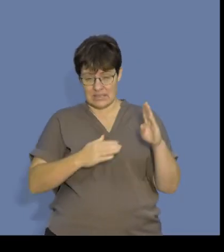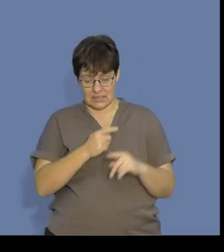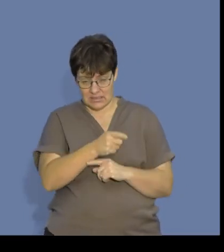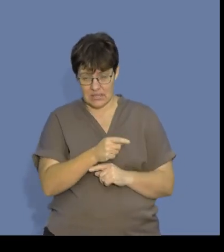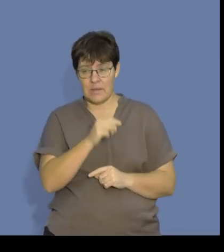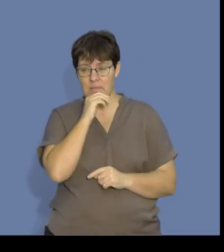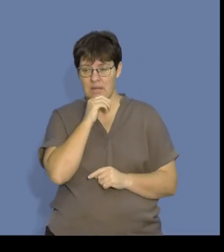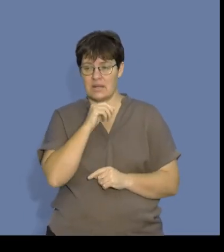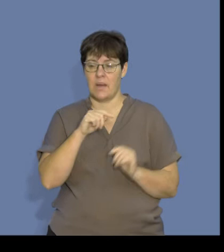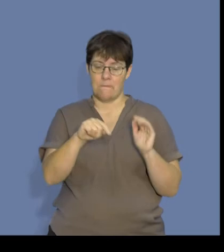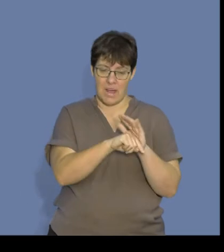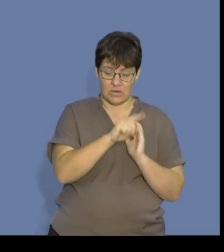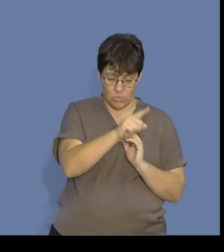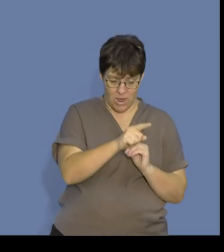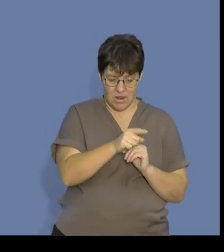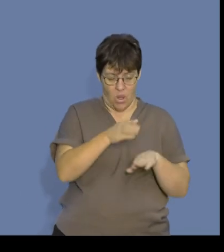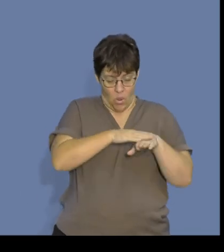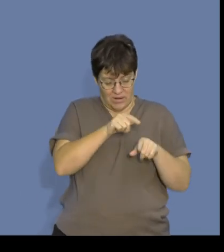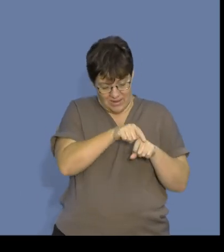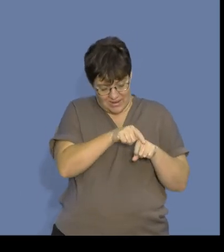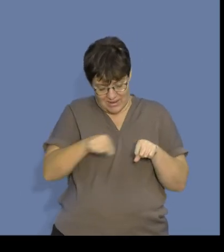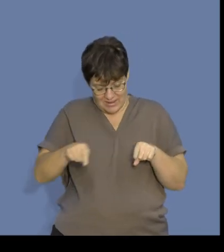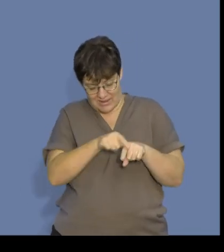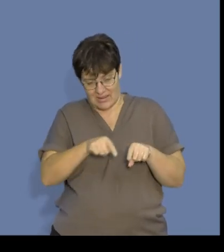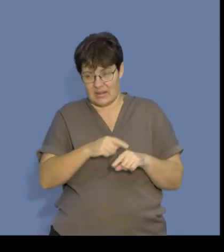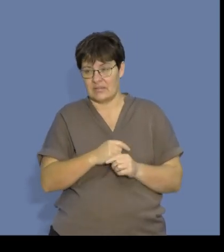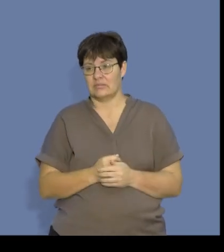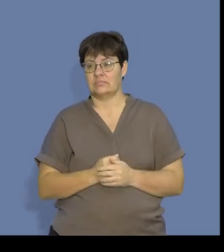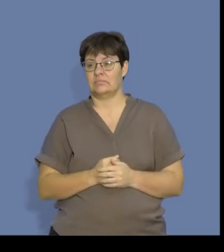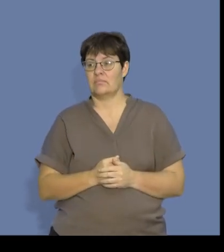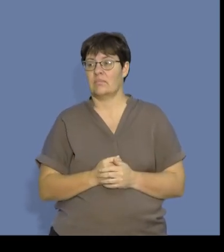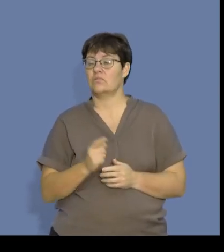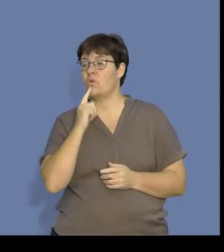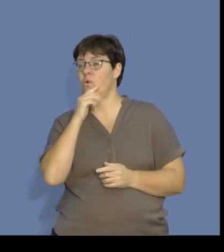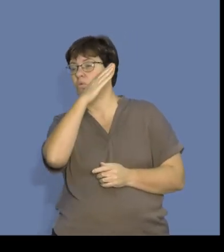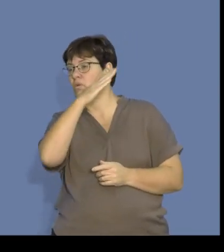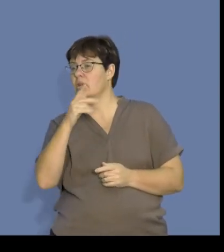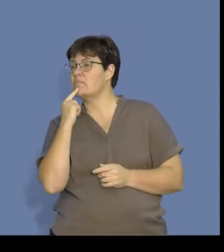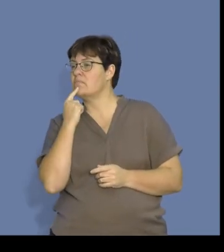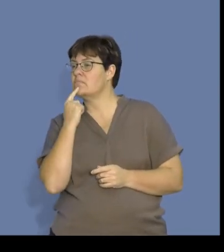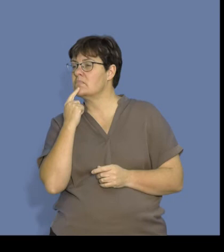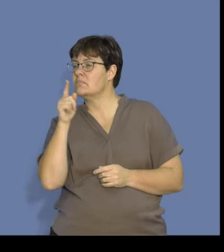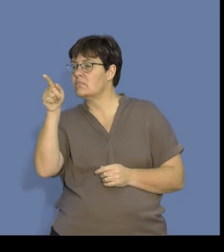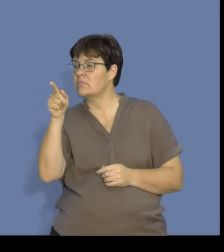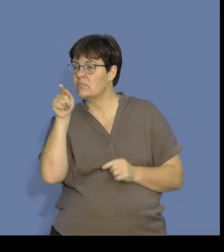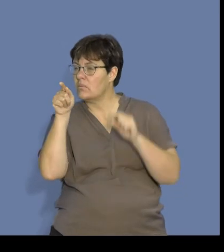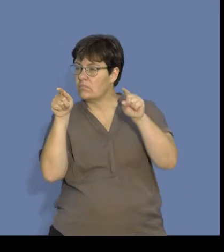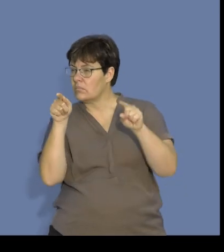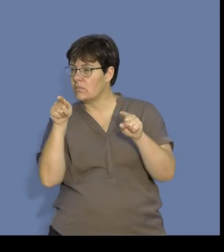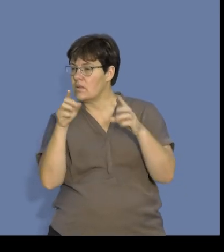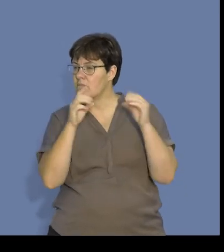x-intercept will be at -1, right? And then quickly my gradient, so I'm going to use the